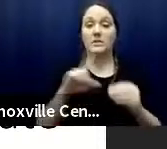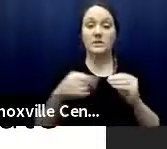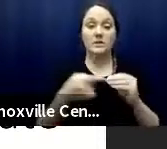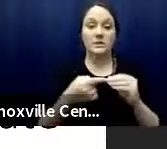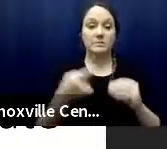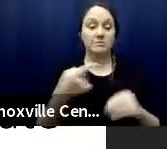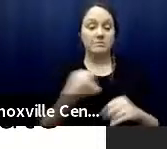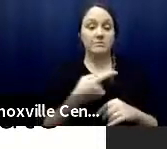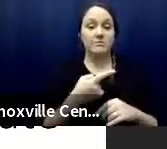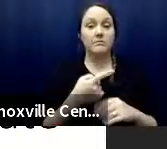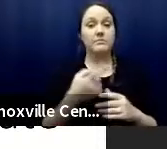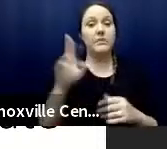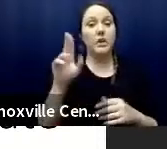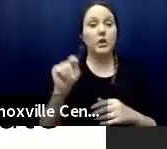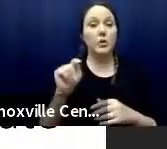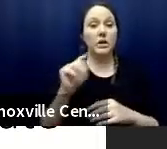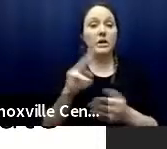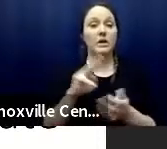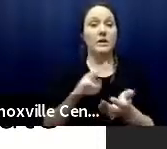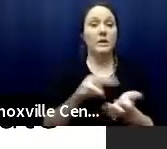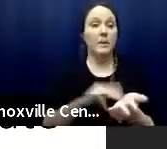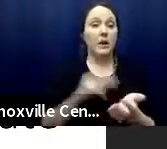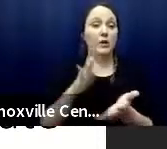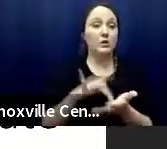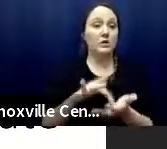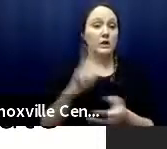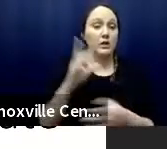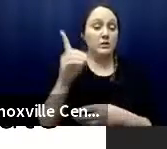the UT Medical Center's data